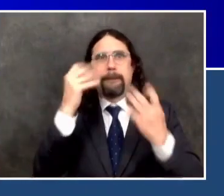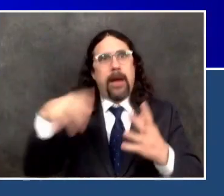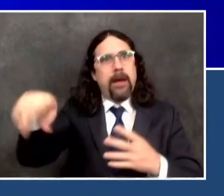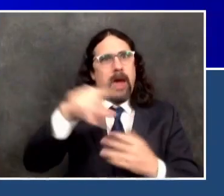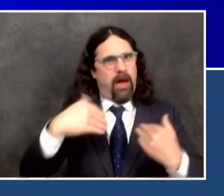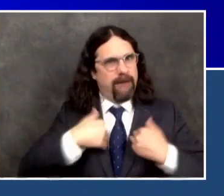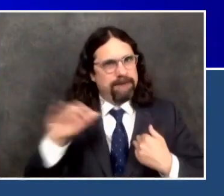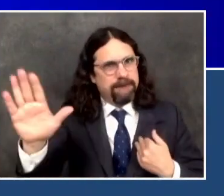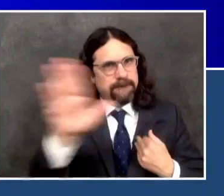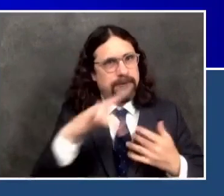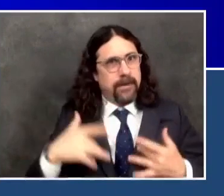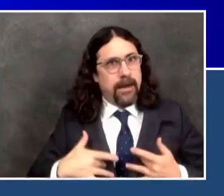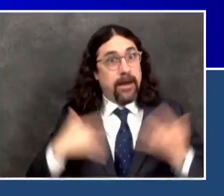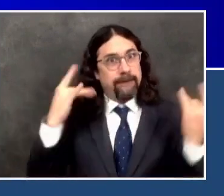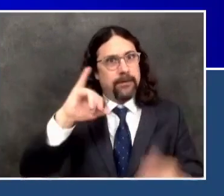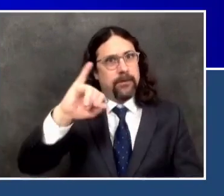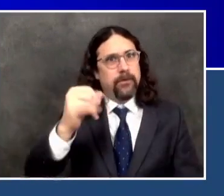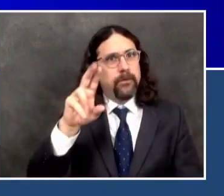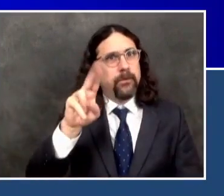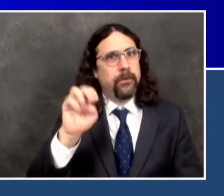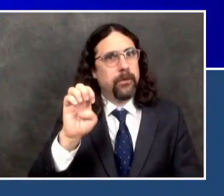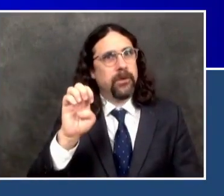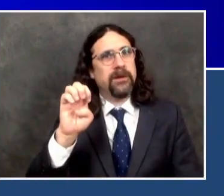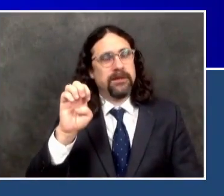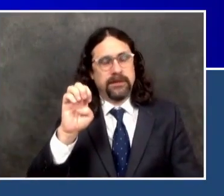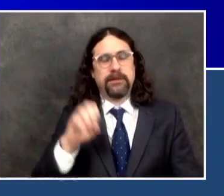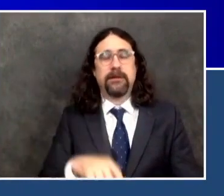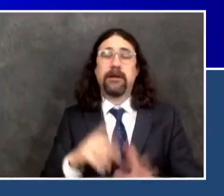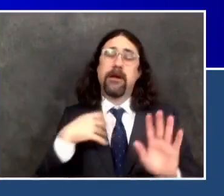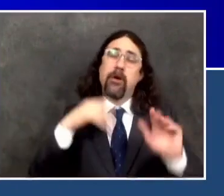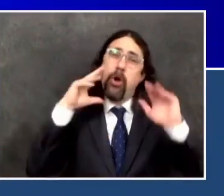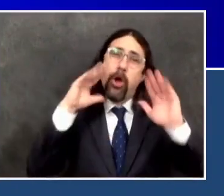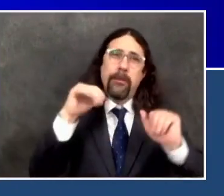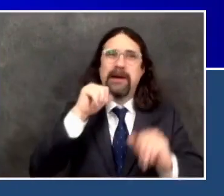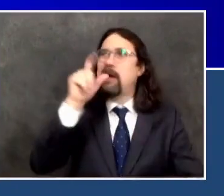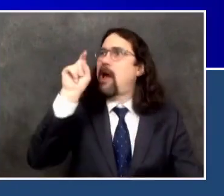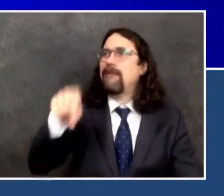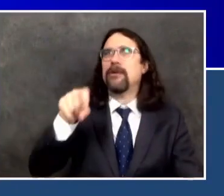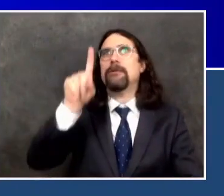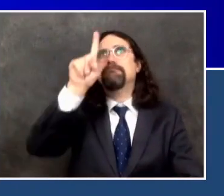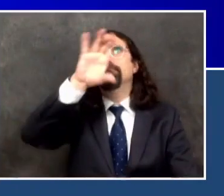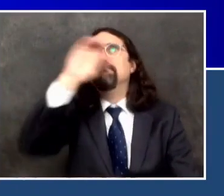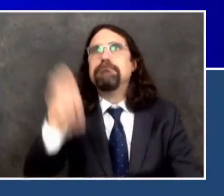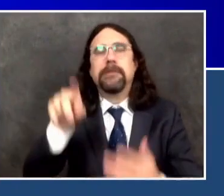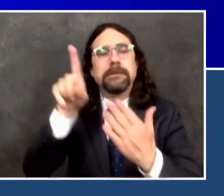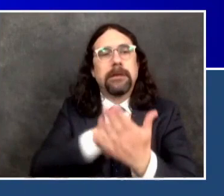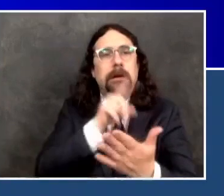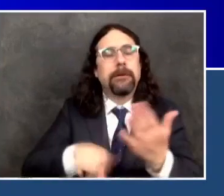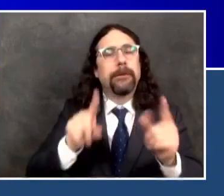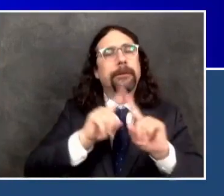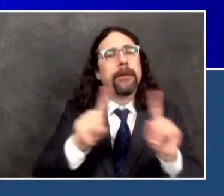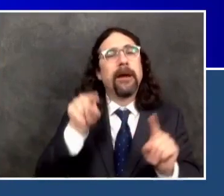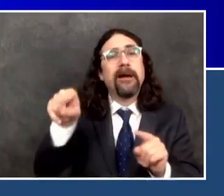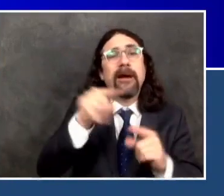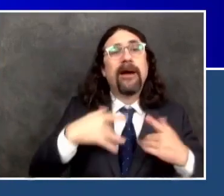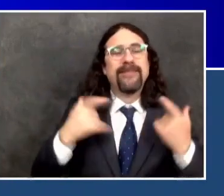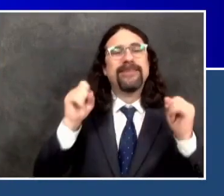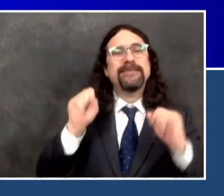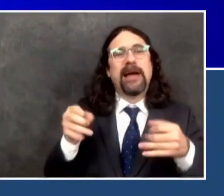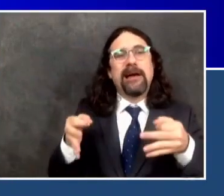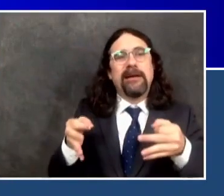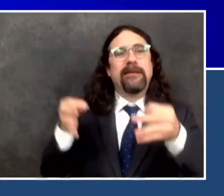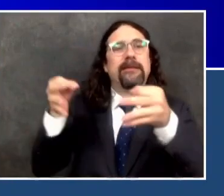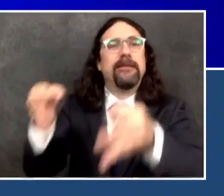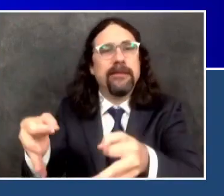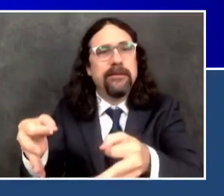year. And we're going to work with them on that. And again, I think the fact that they're postponing now is actually going to help us get to that point later in the